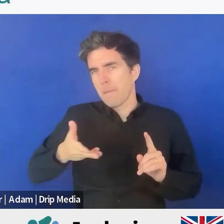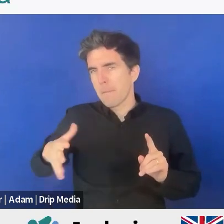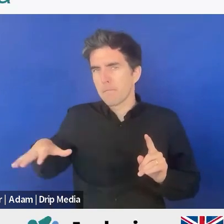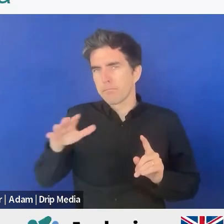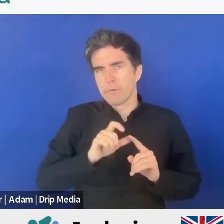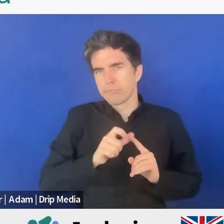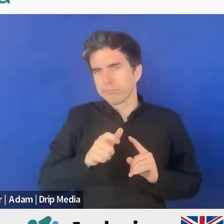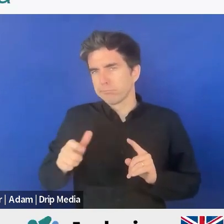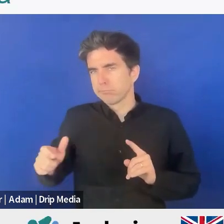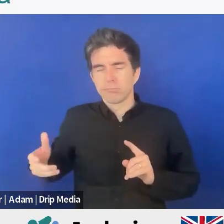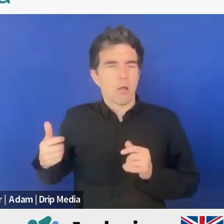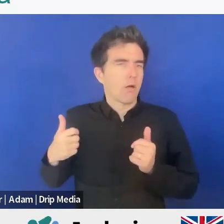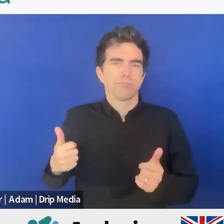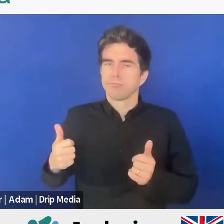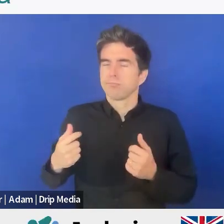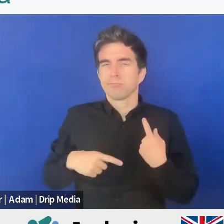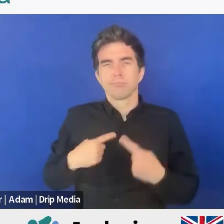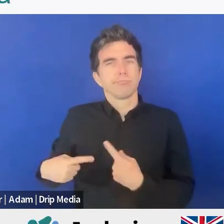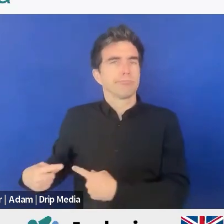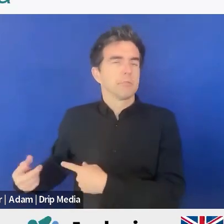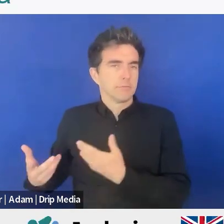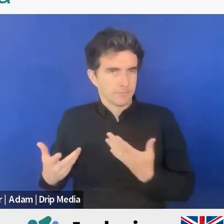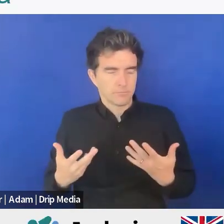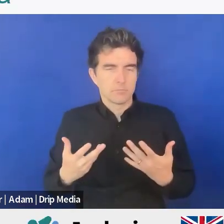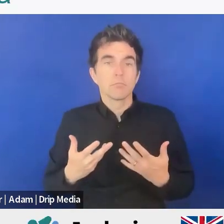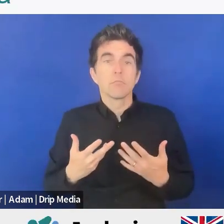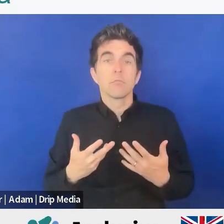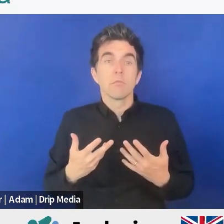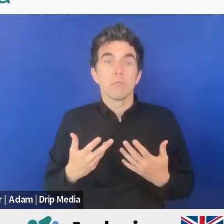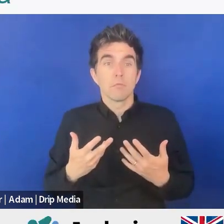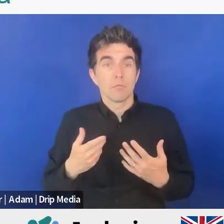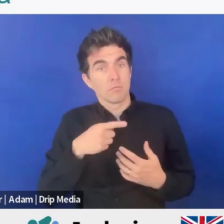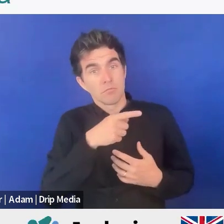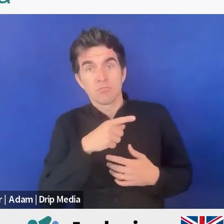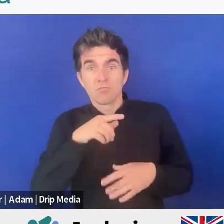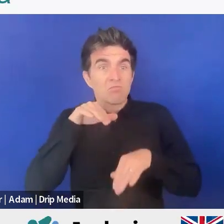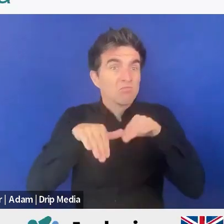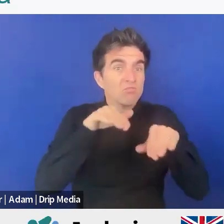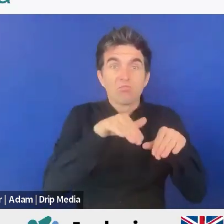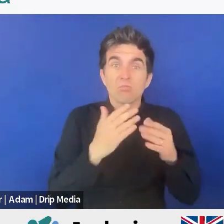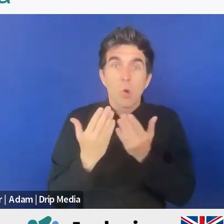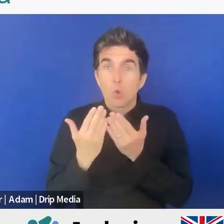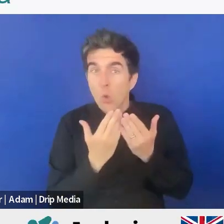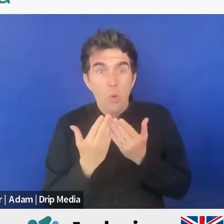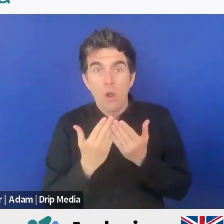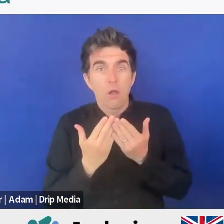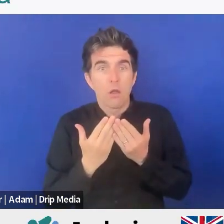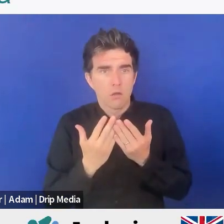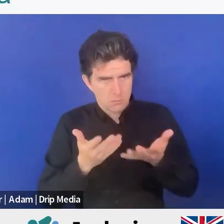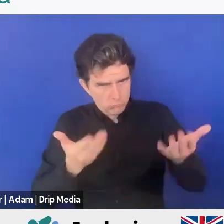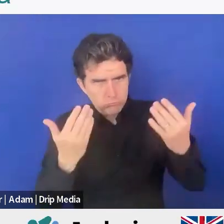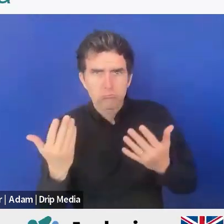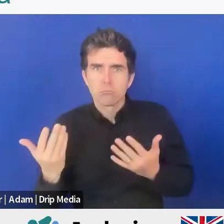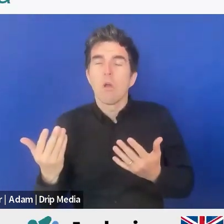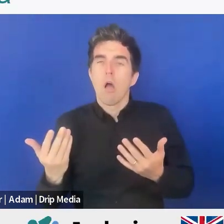school during the school meeting, it makes the family to open up again, and it also helps to break the